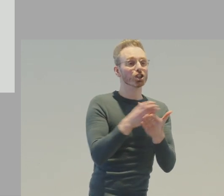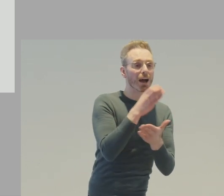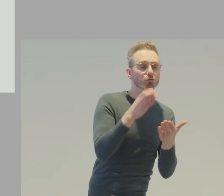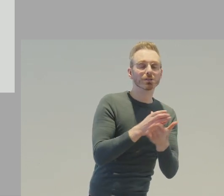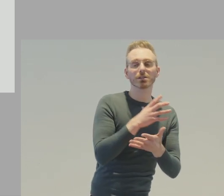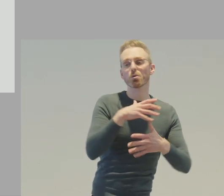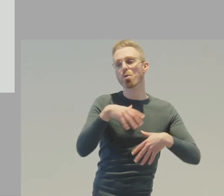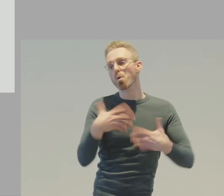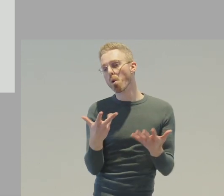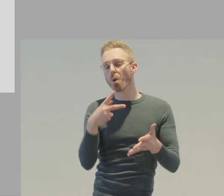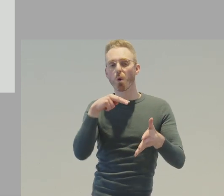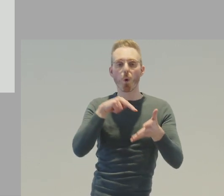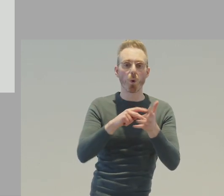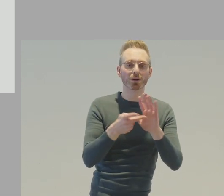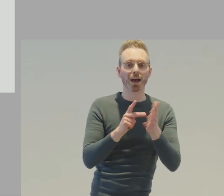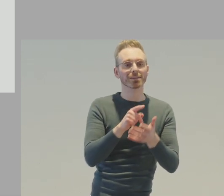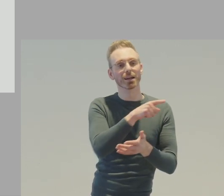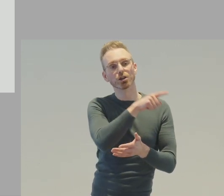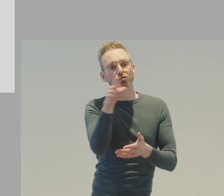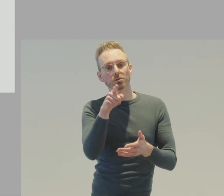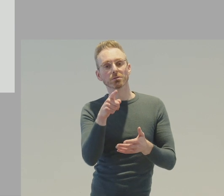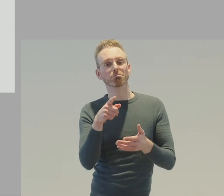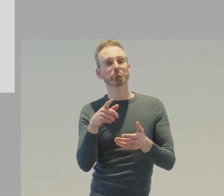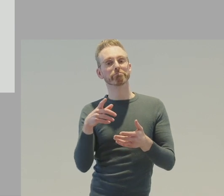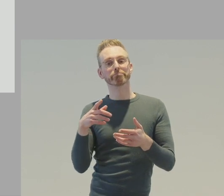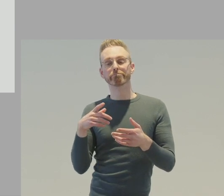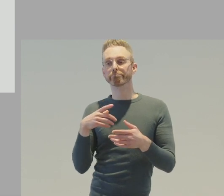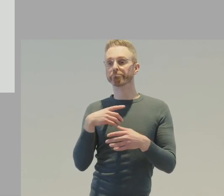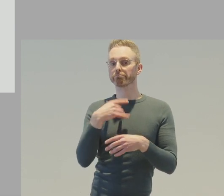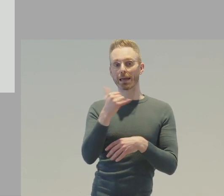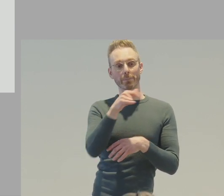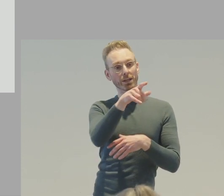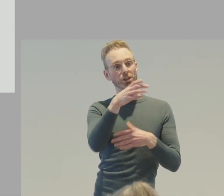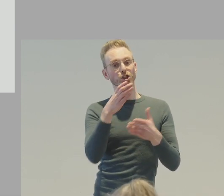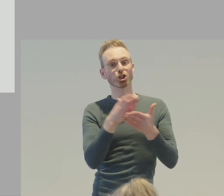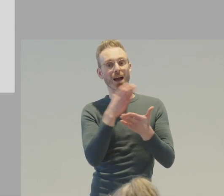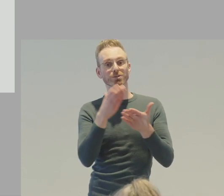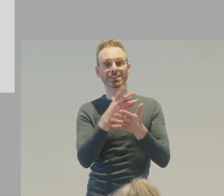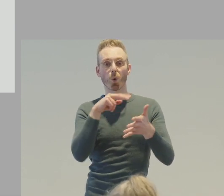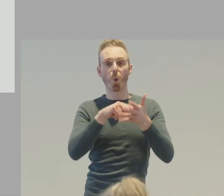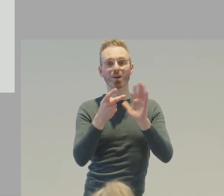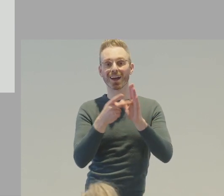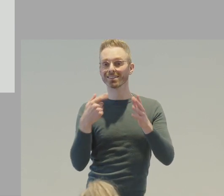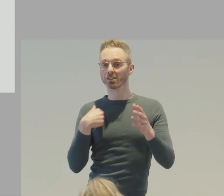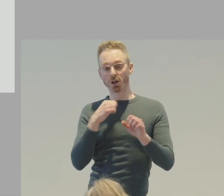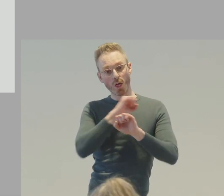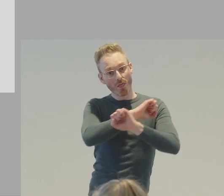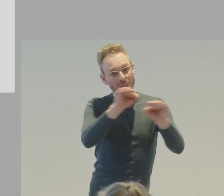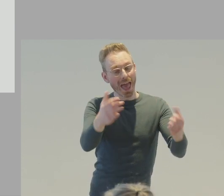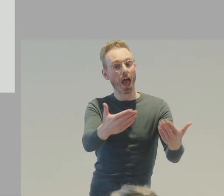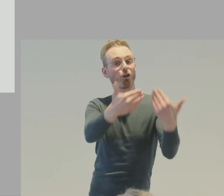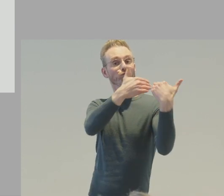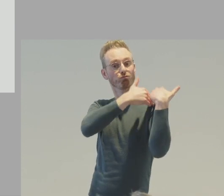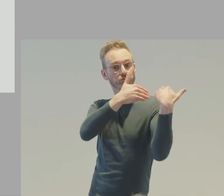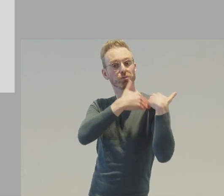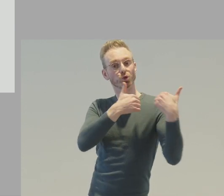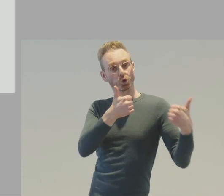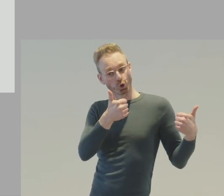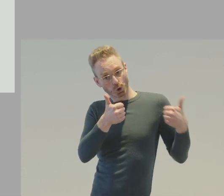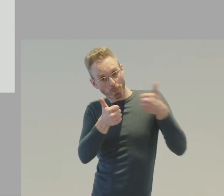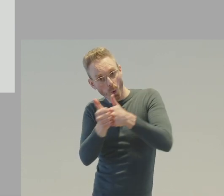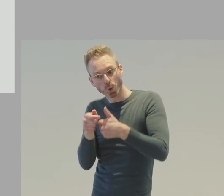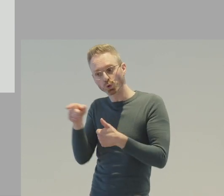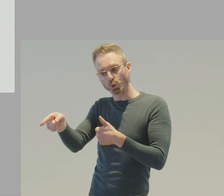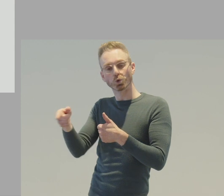charity, an organisation whose remit it is to support disabled people into work, like Access Areas, if they're supporting you in your job, there's